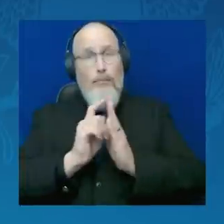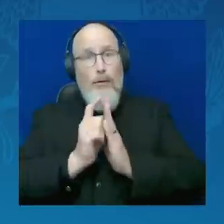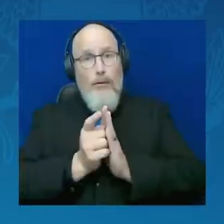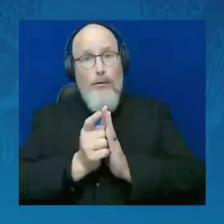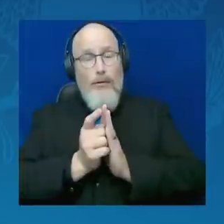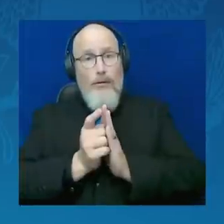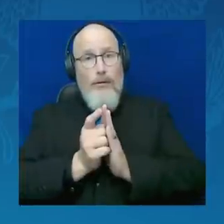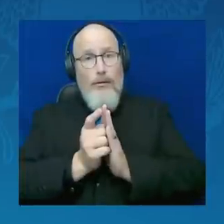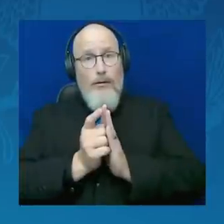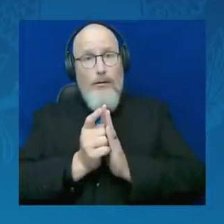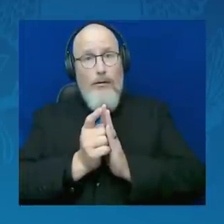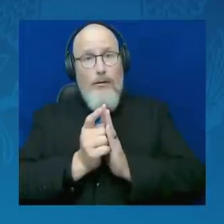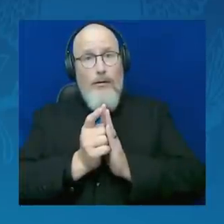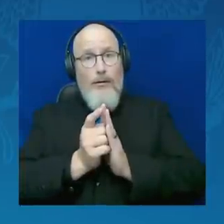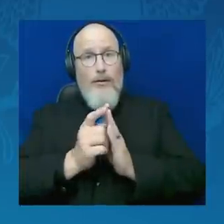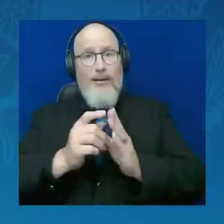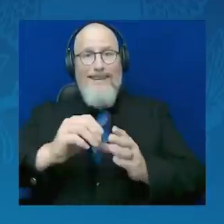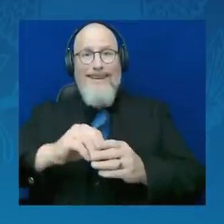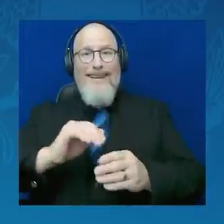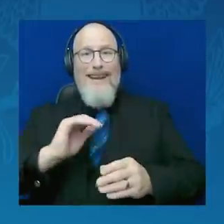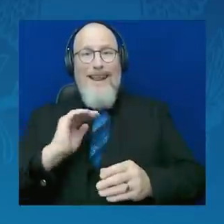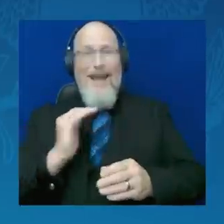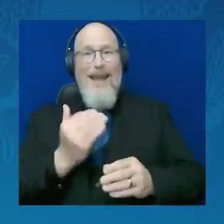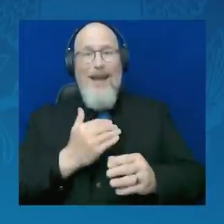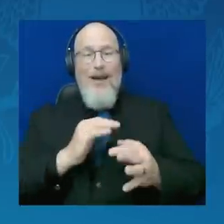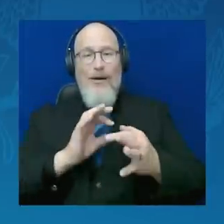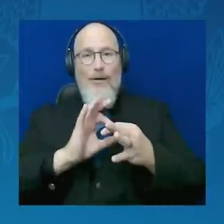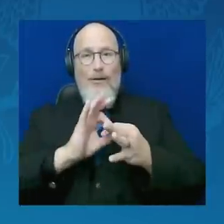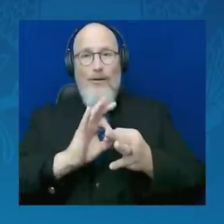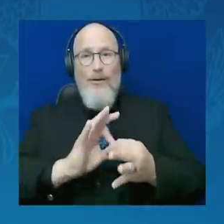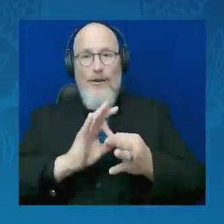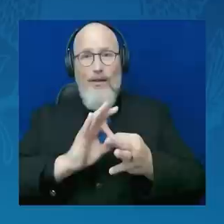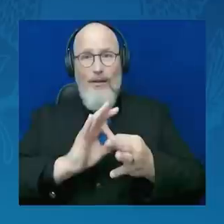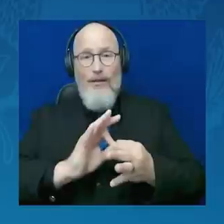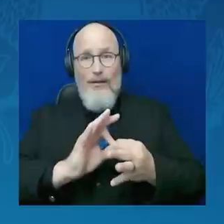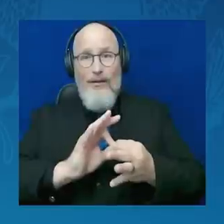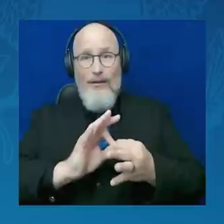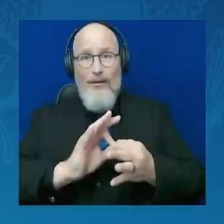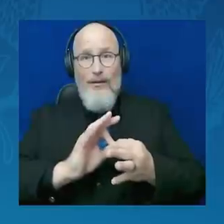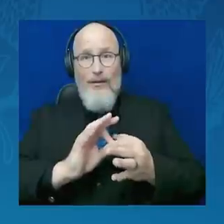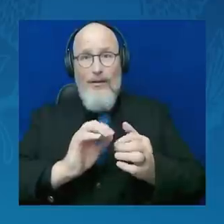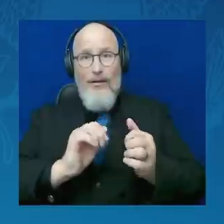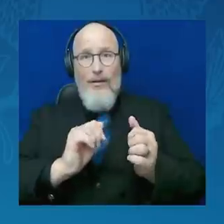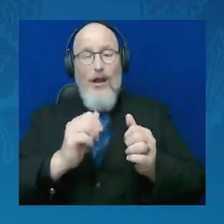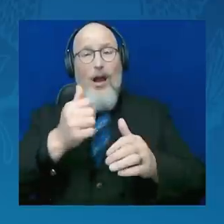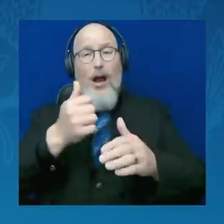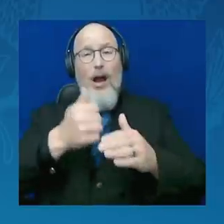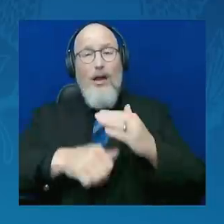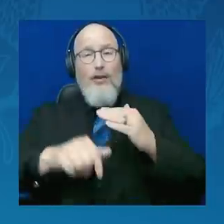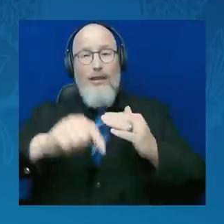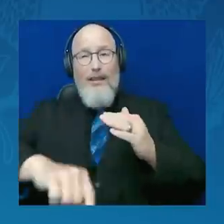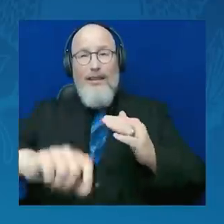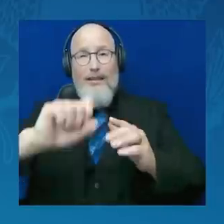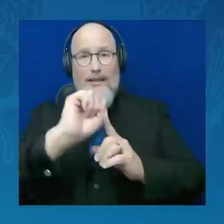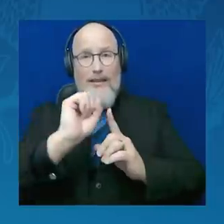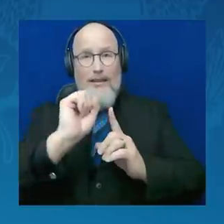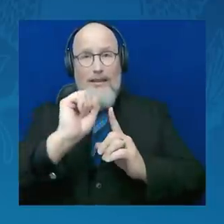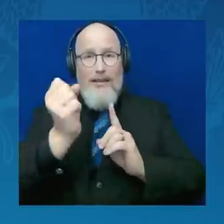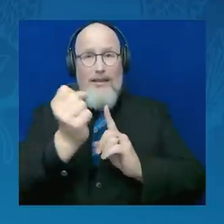in our relations, but first and foremost, under these circumstances which we are facing right now in